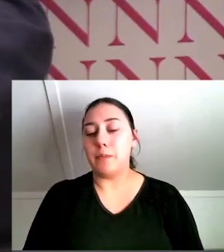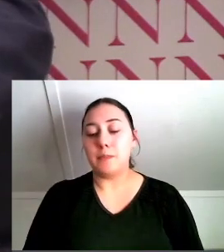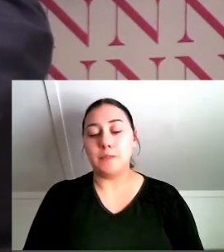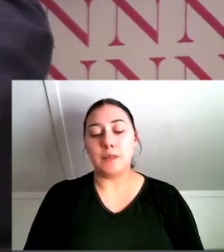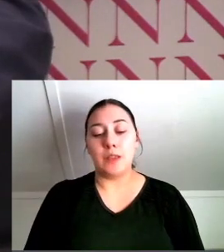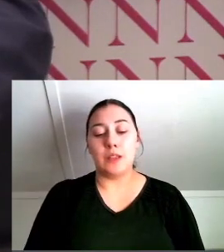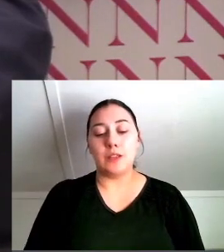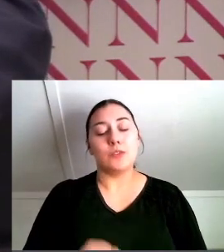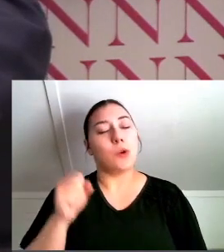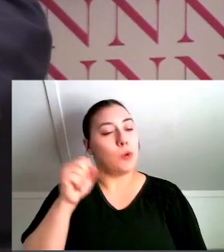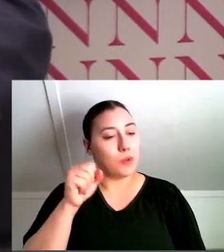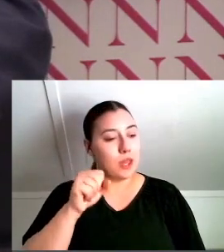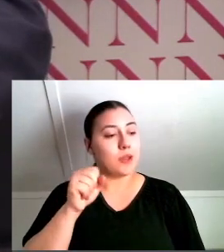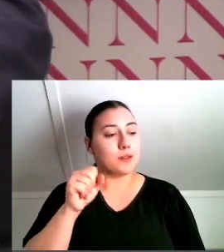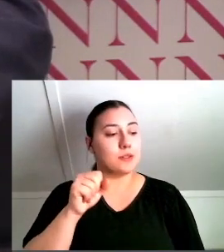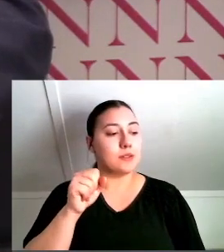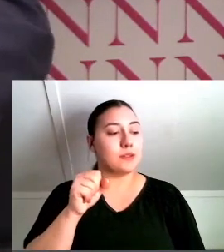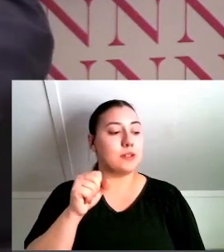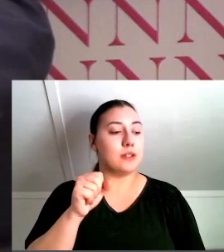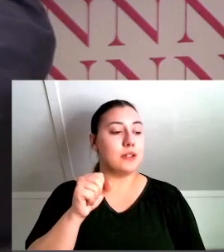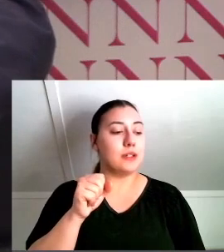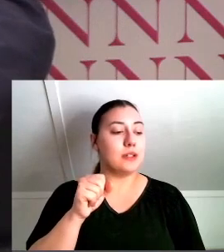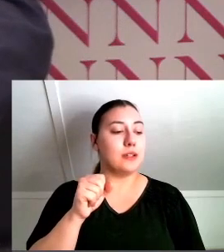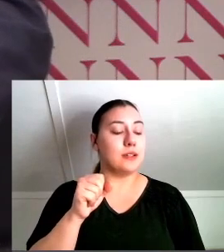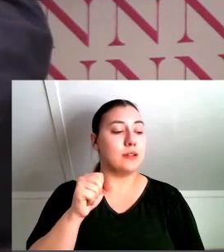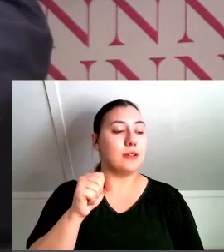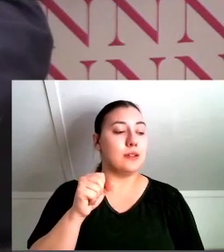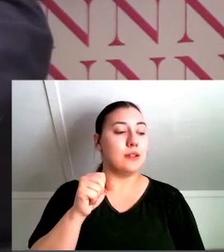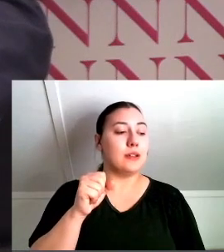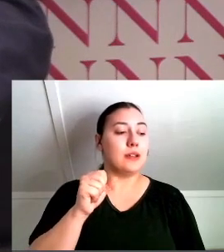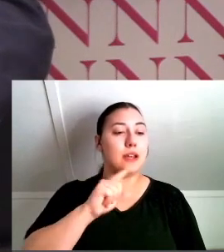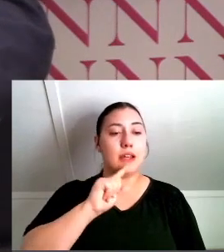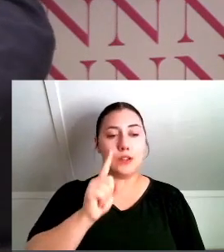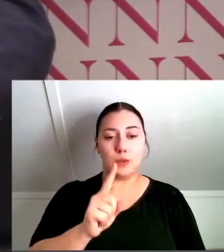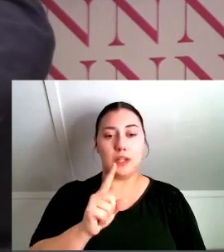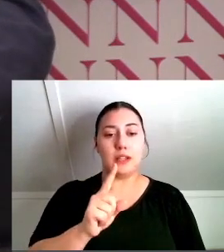It is, your department usually is the place where you're